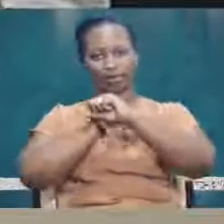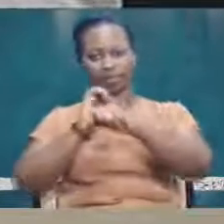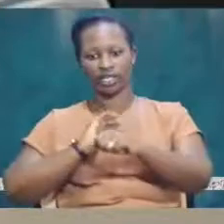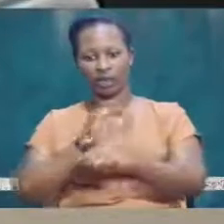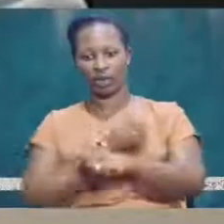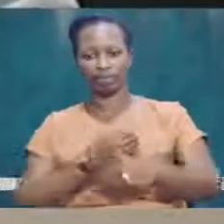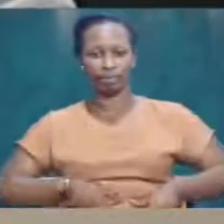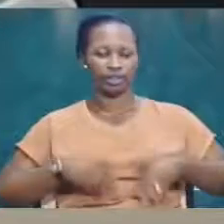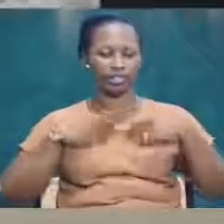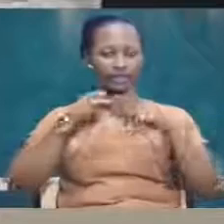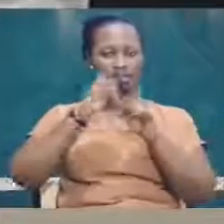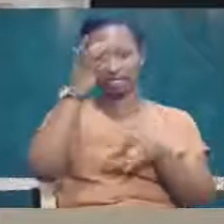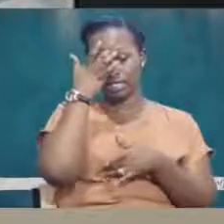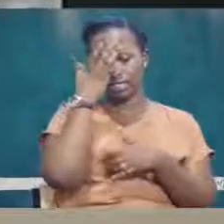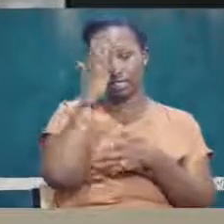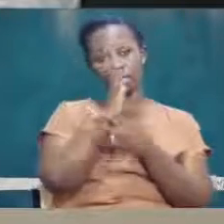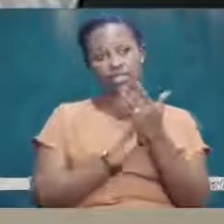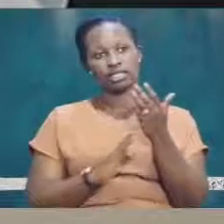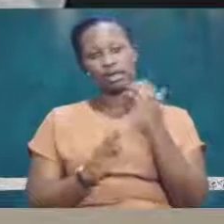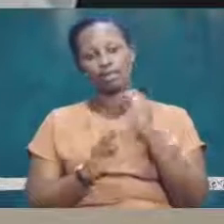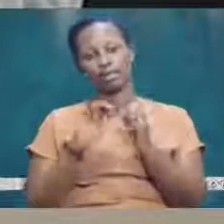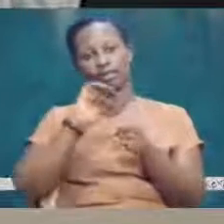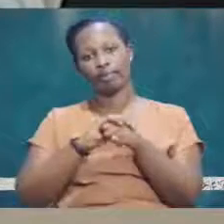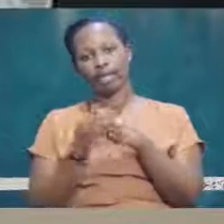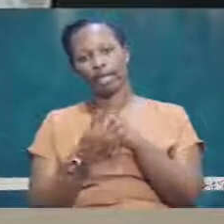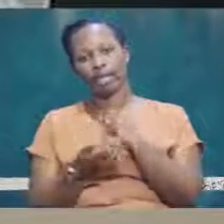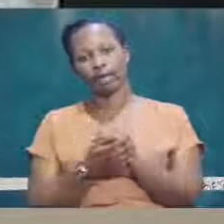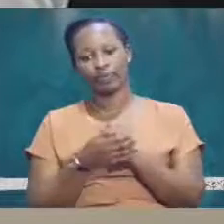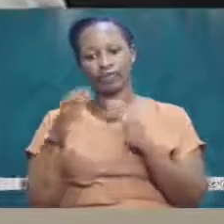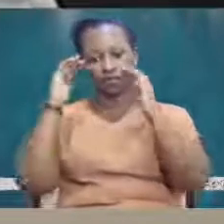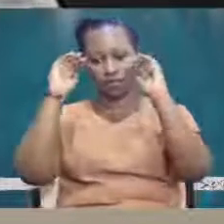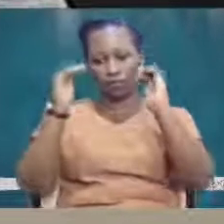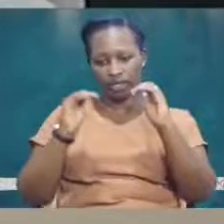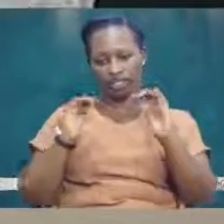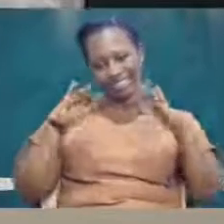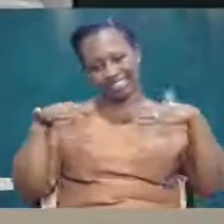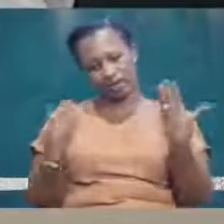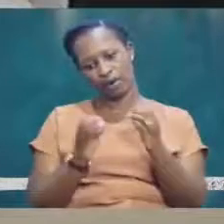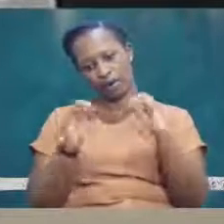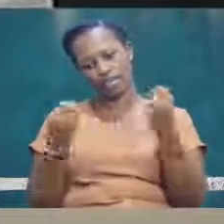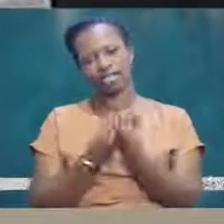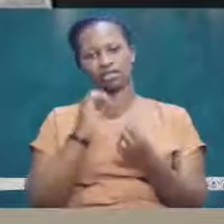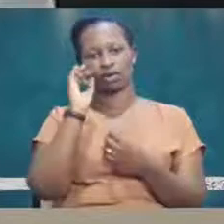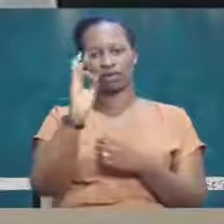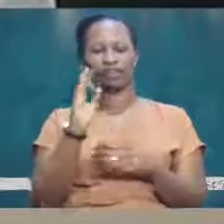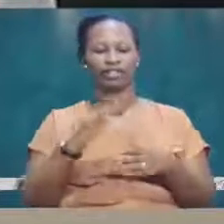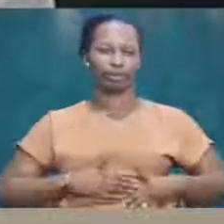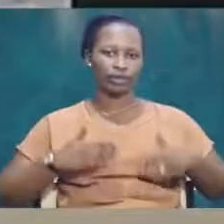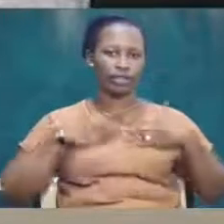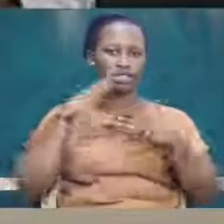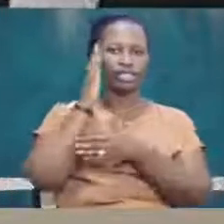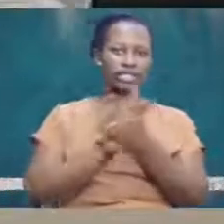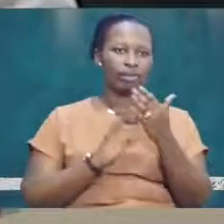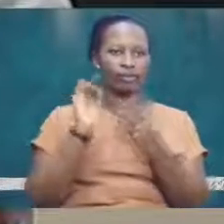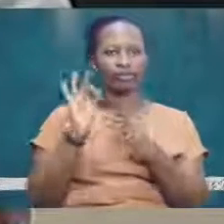from diseases. Some of them make structures or organs of the body. Some of